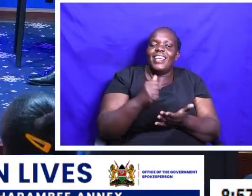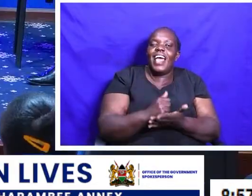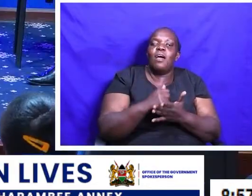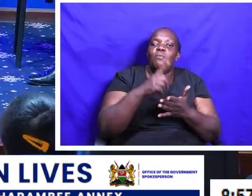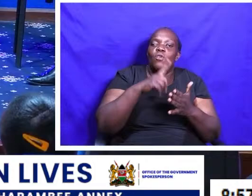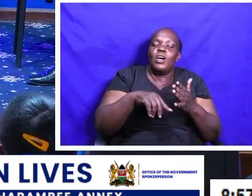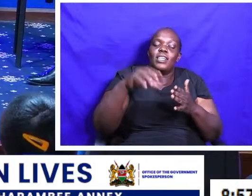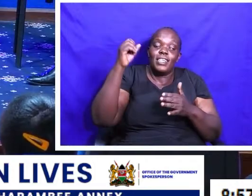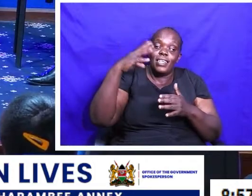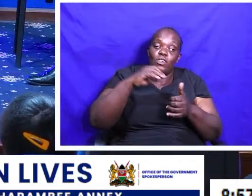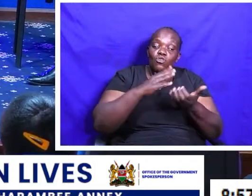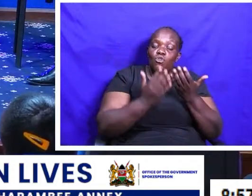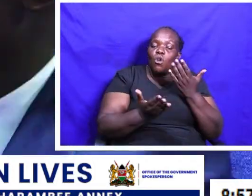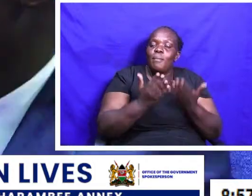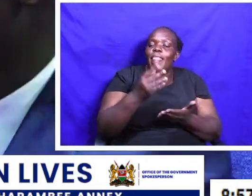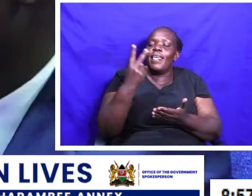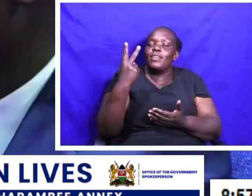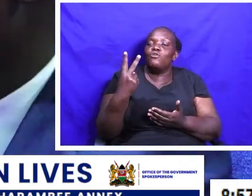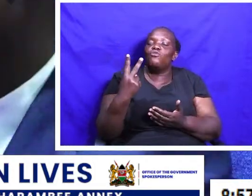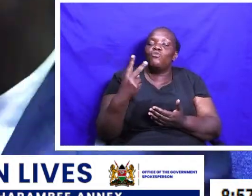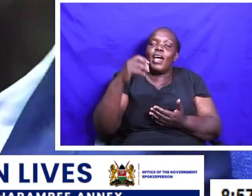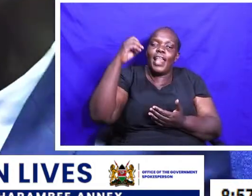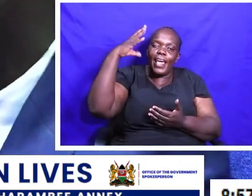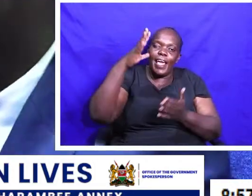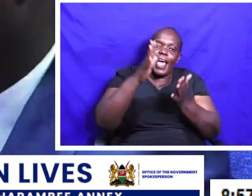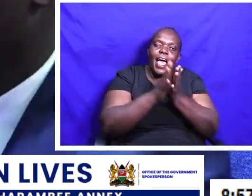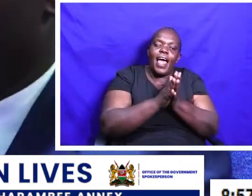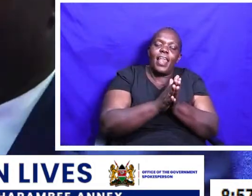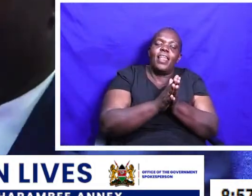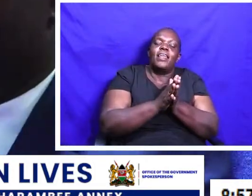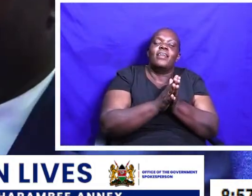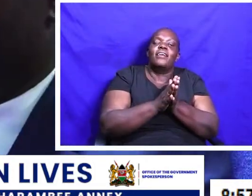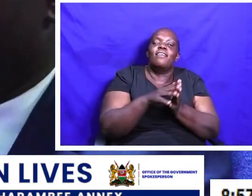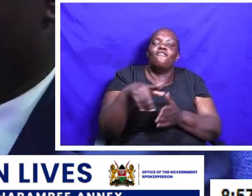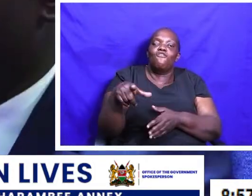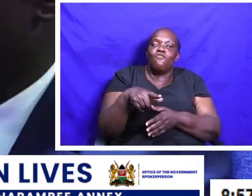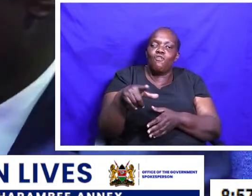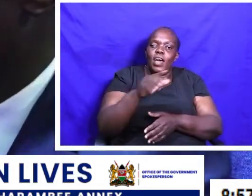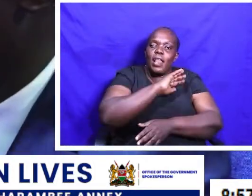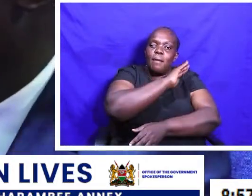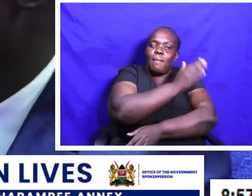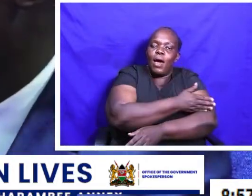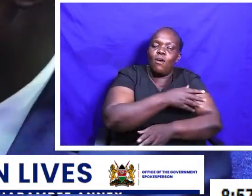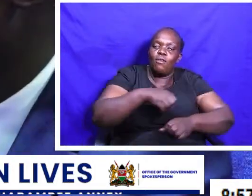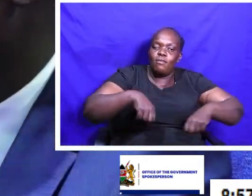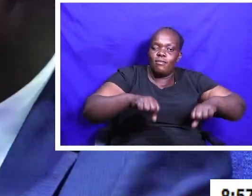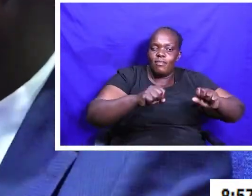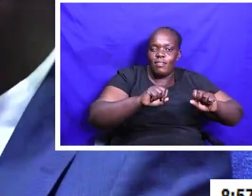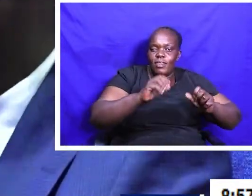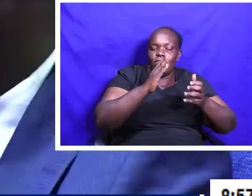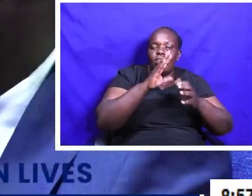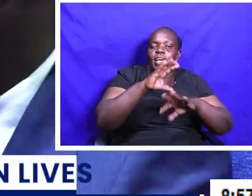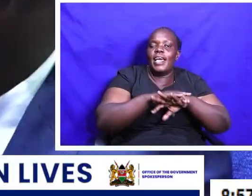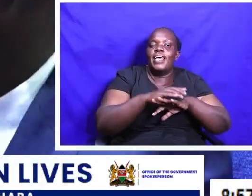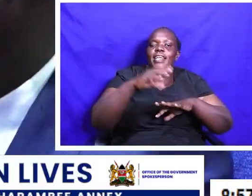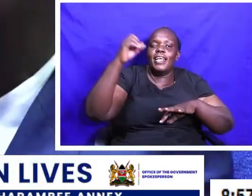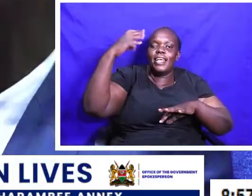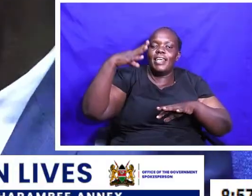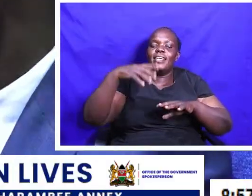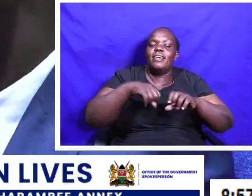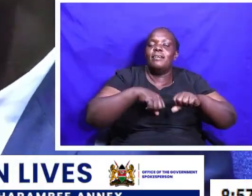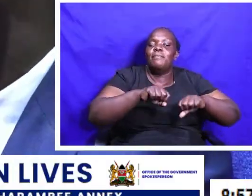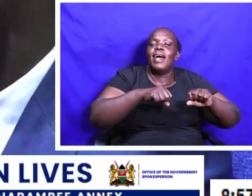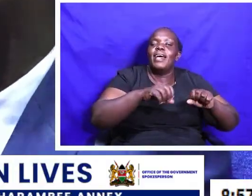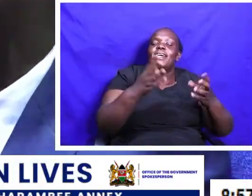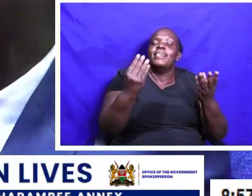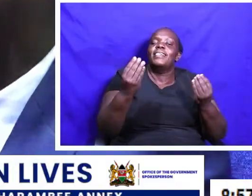hiyo inasaidiaje hiyo electric? When you compare the two, the electric and the fuel powered motorcycle, you find that electric bike